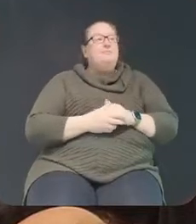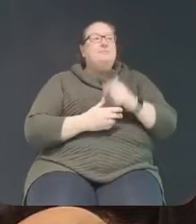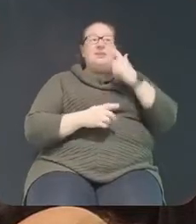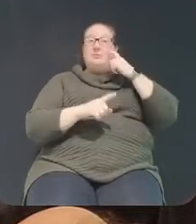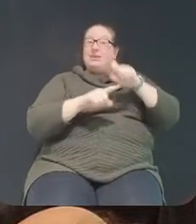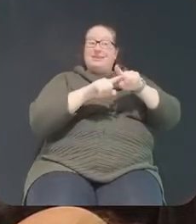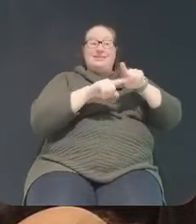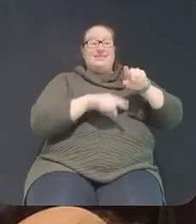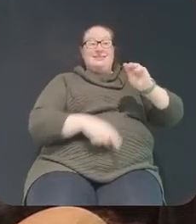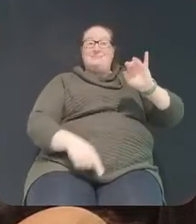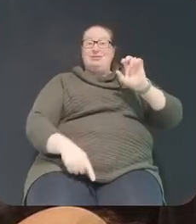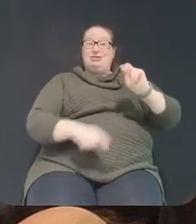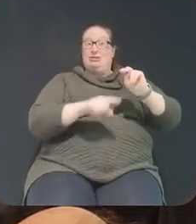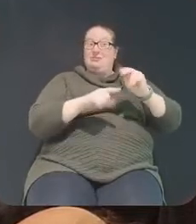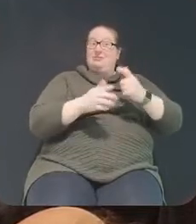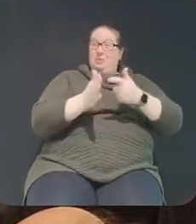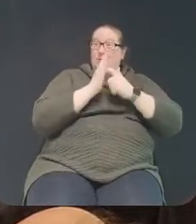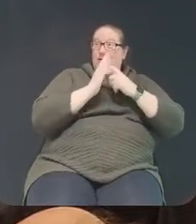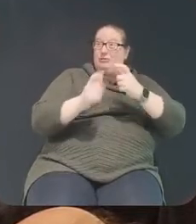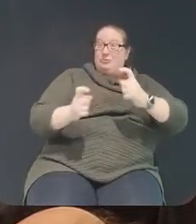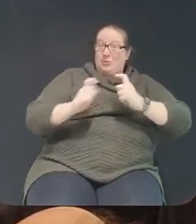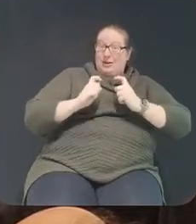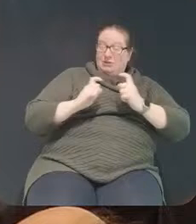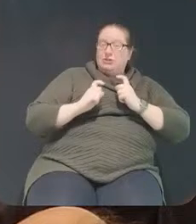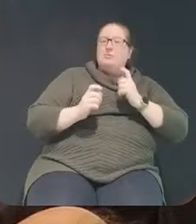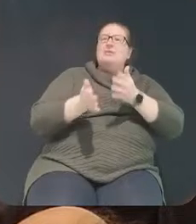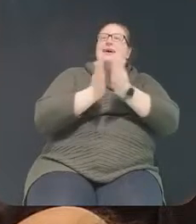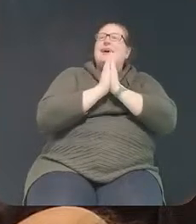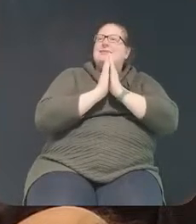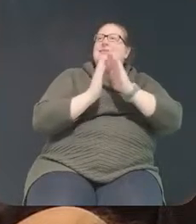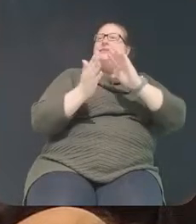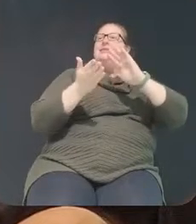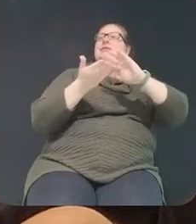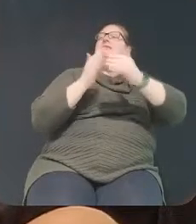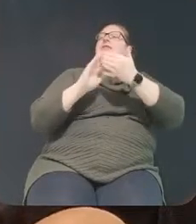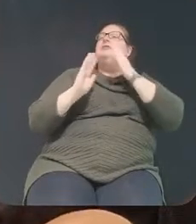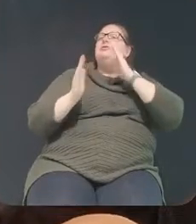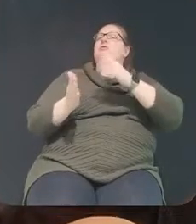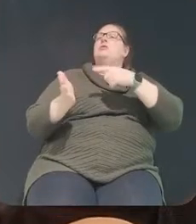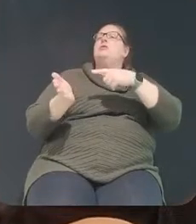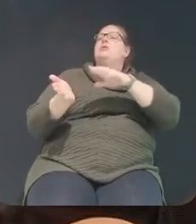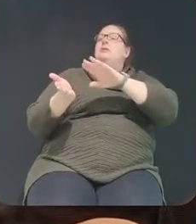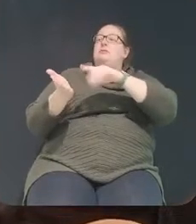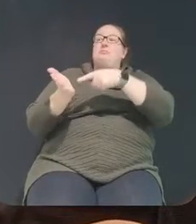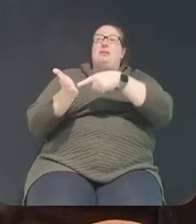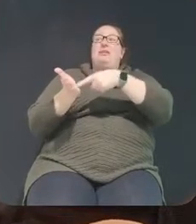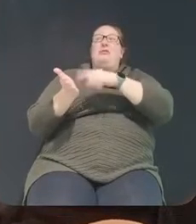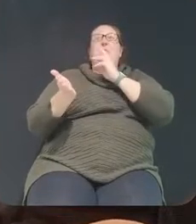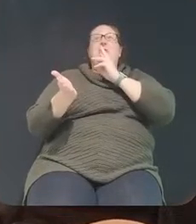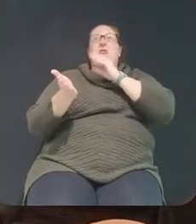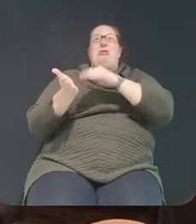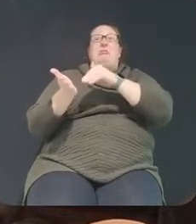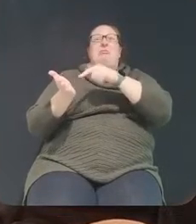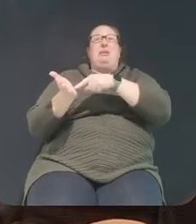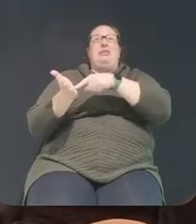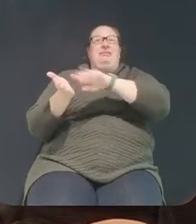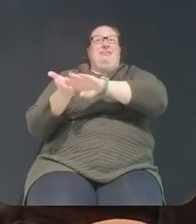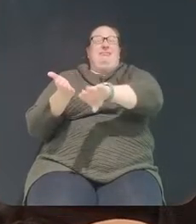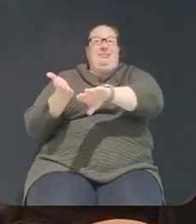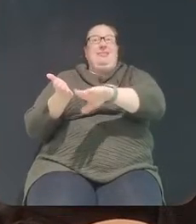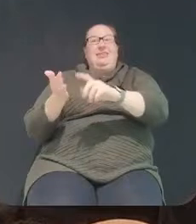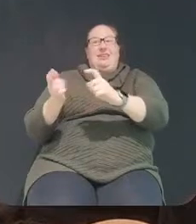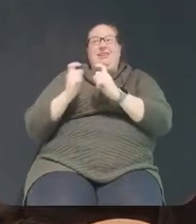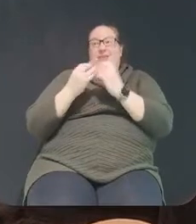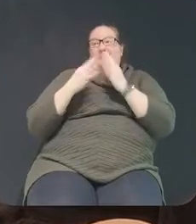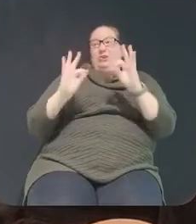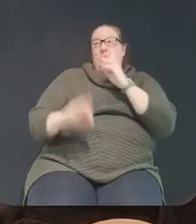donations to provide its services, it was asking the city to forgive their water bill and provide free water. Most petitions